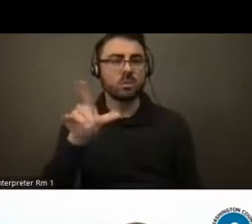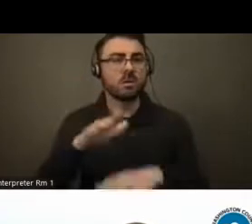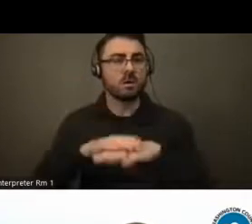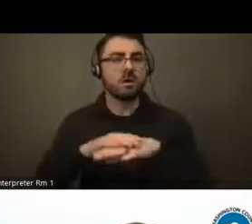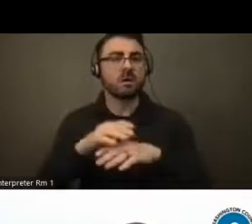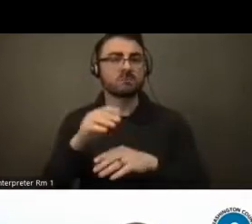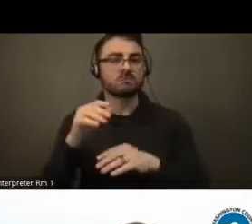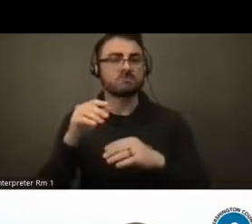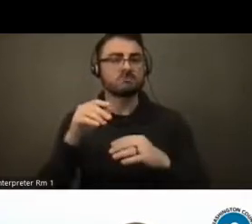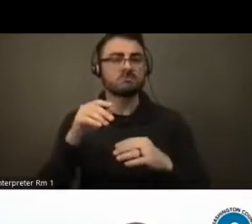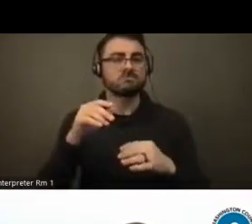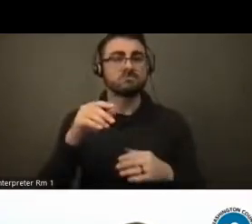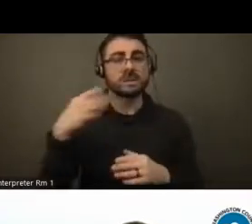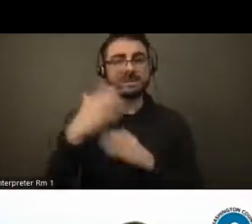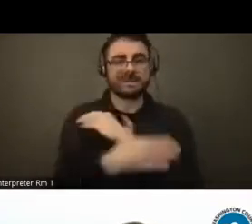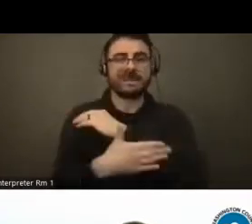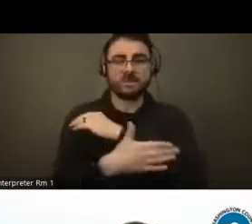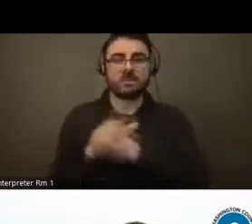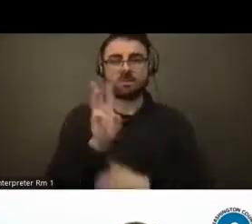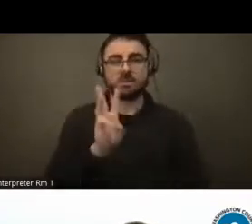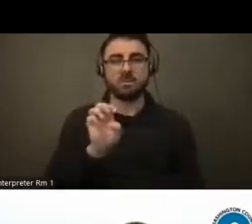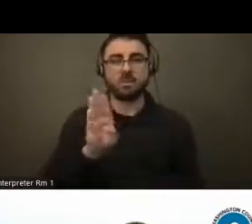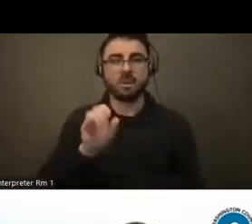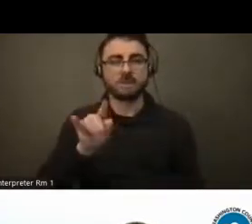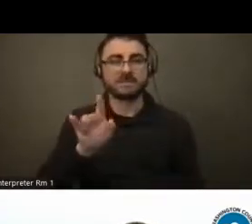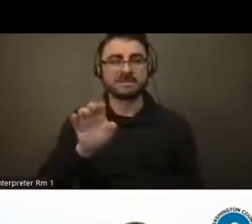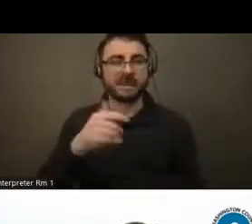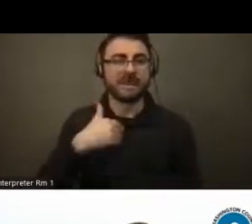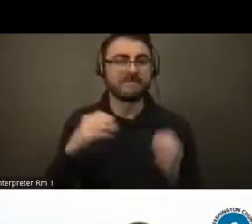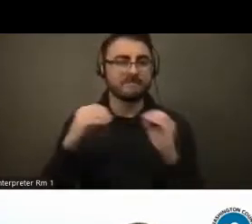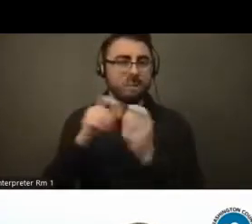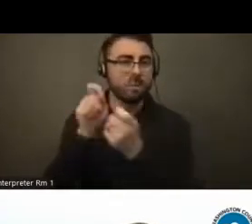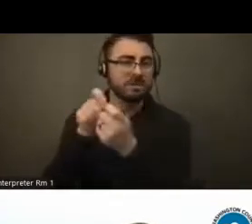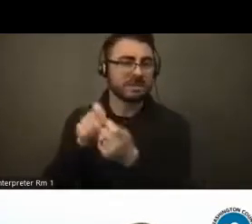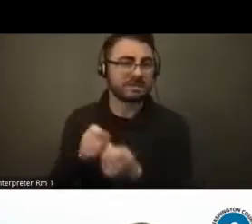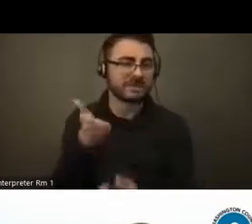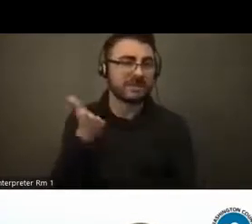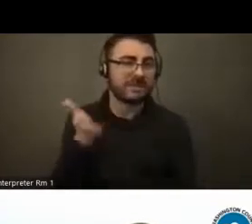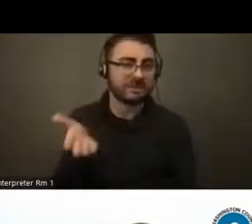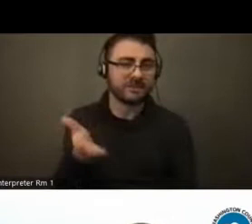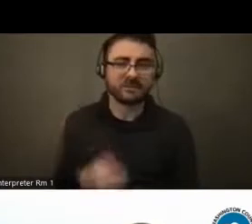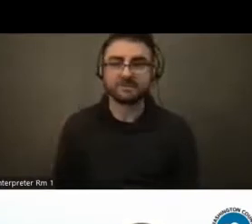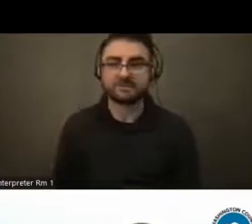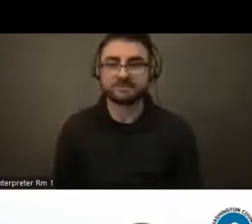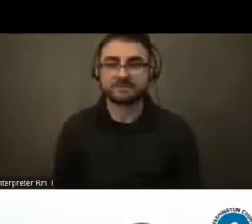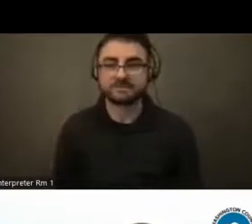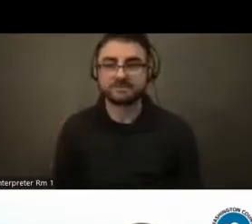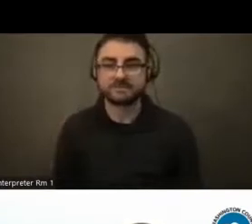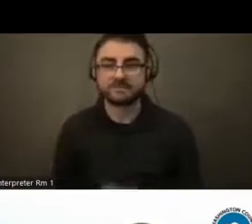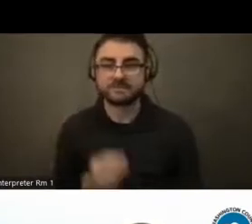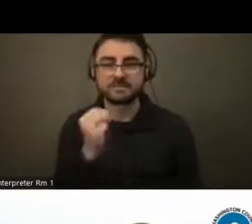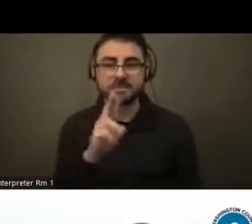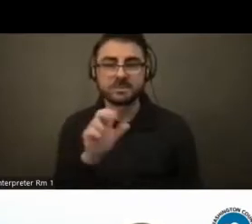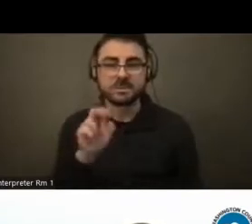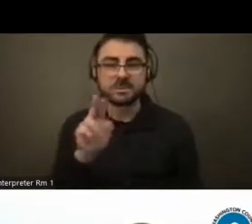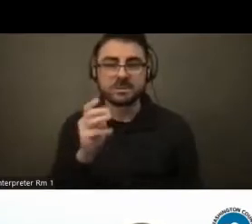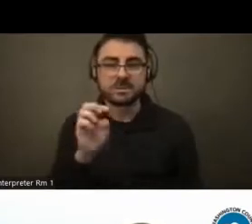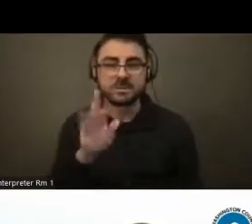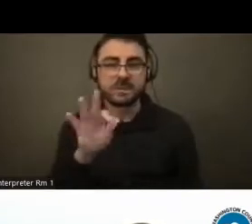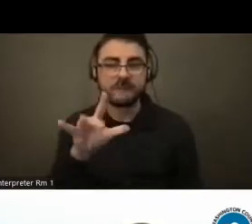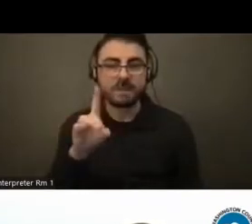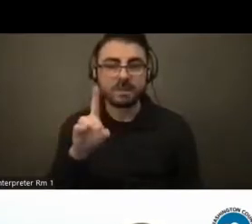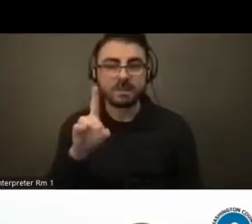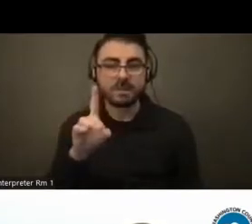more details on it can be brought there. So, and what funding is going specifically for foundational